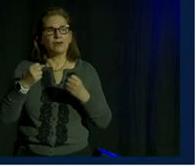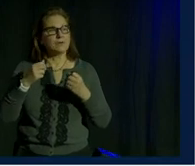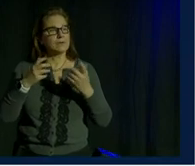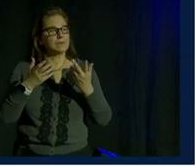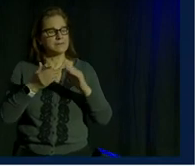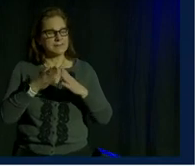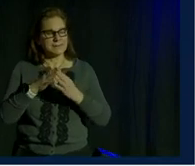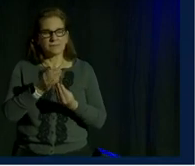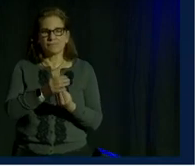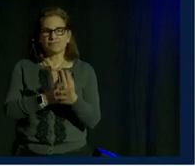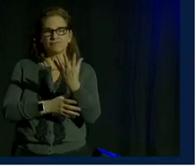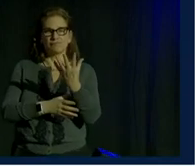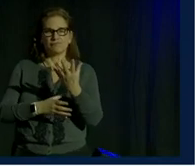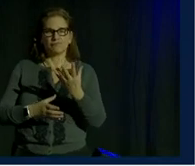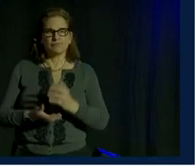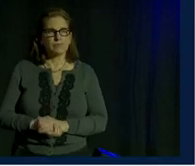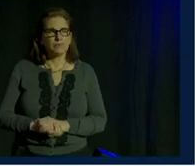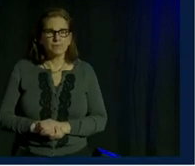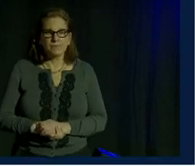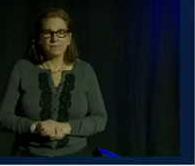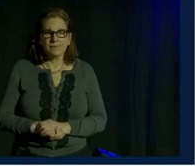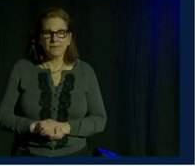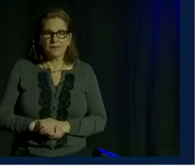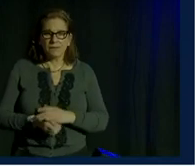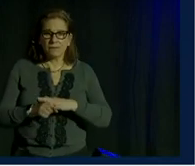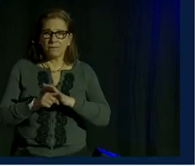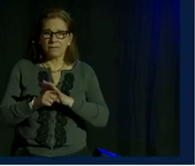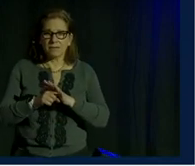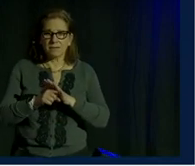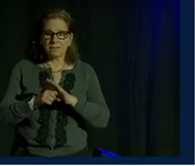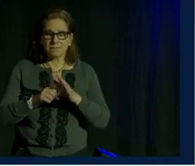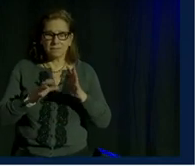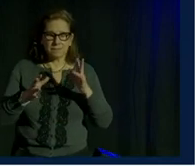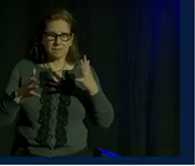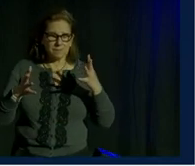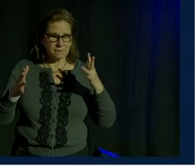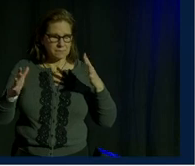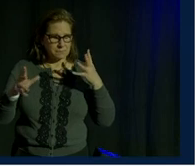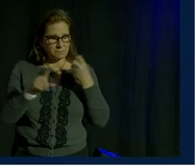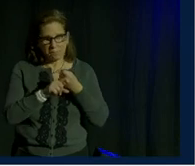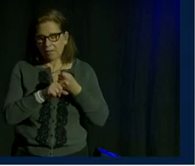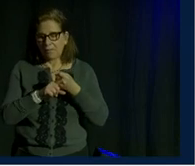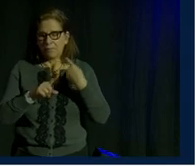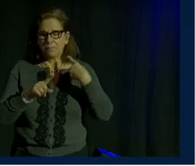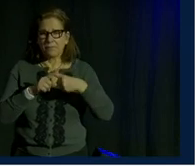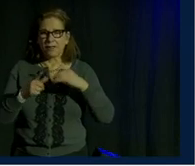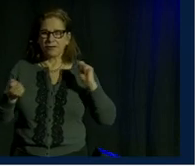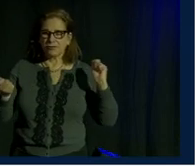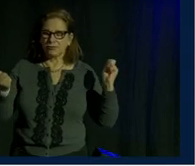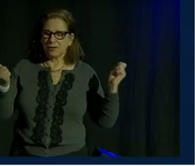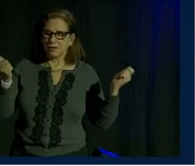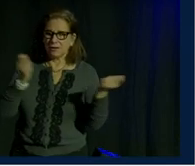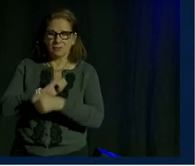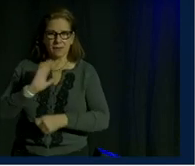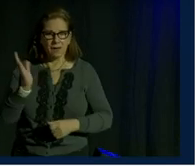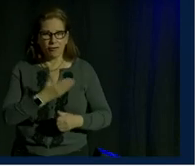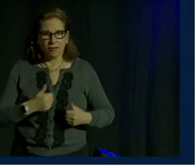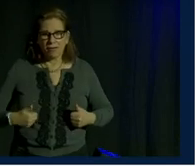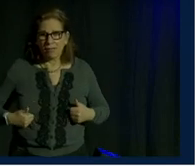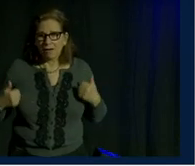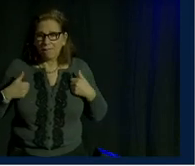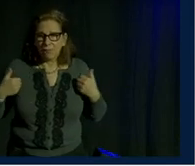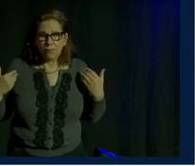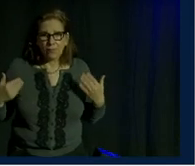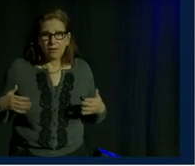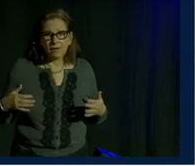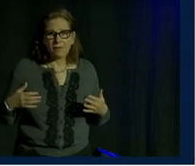COVID-19 fundamentally shifted the idea of the office, demanding that organizations, large and small,